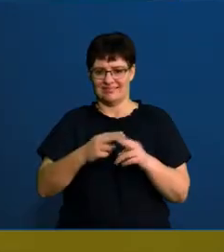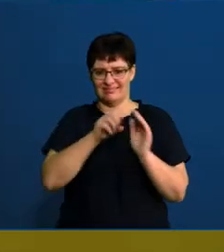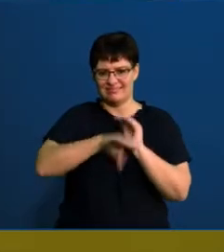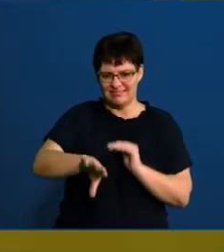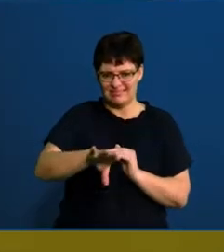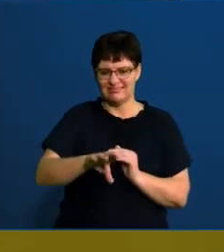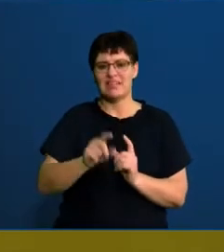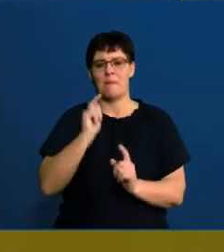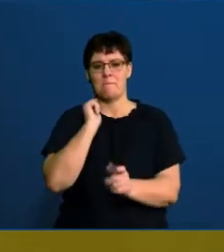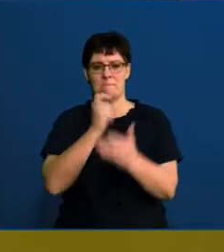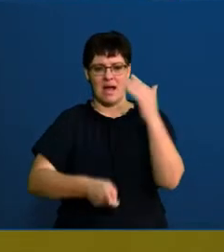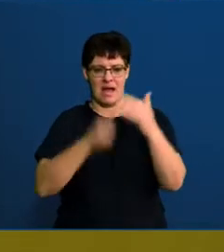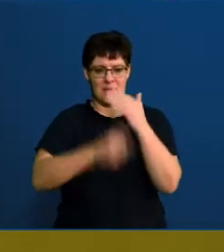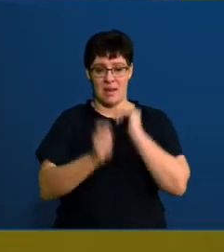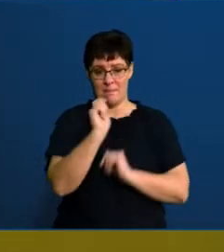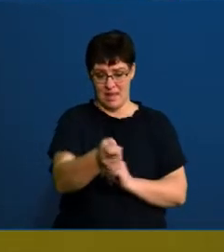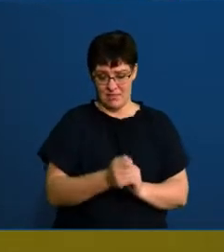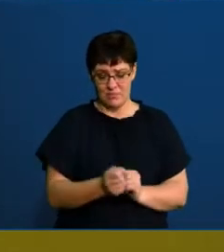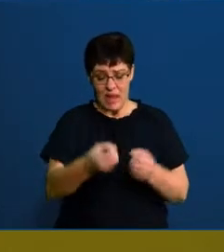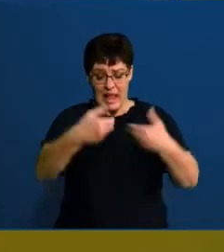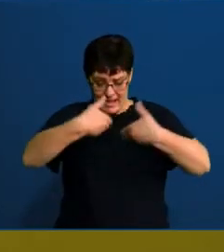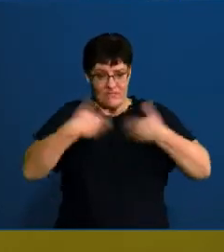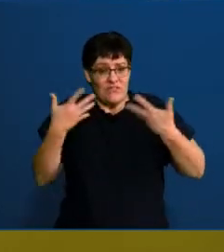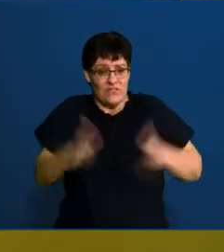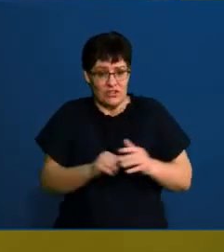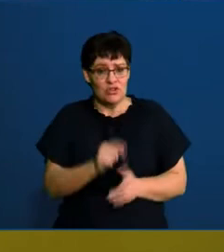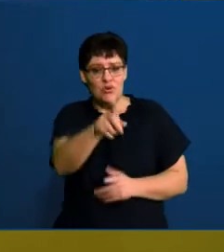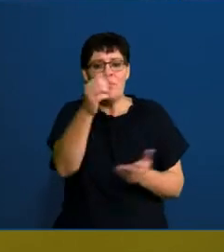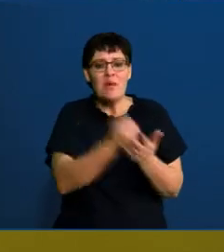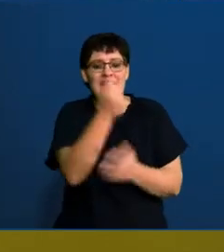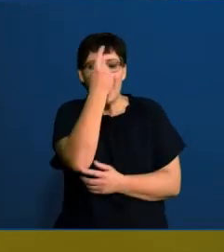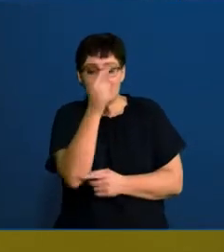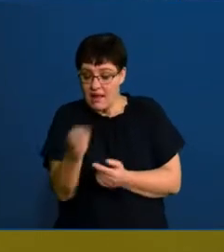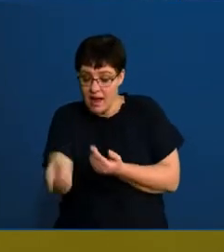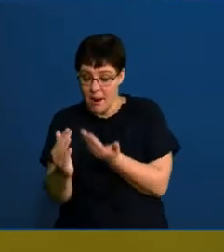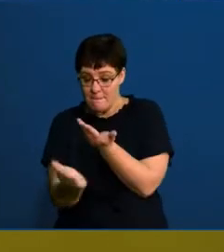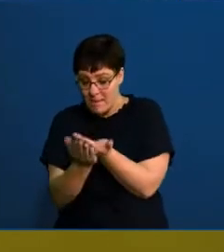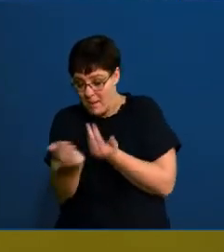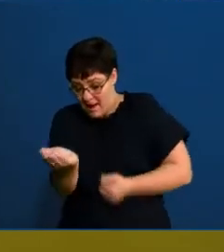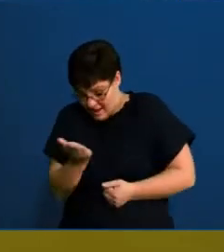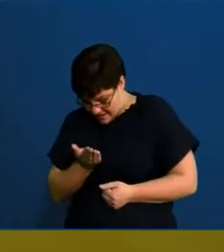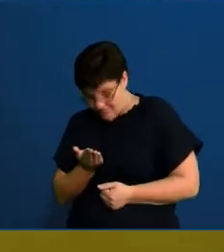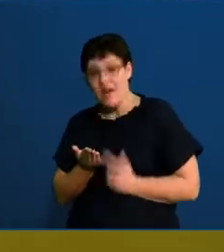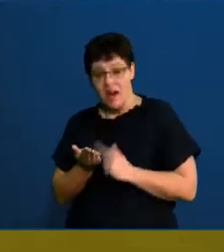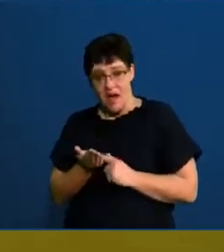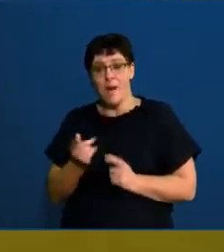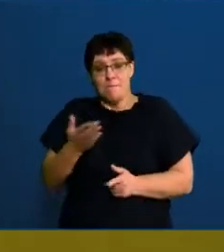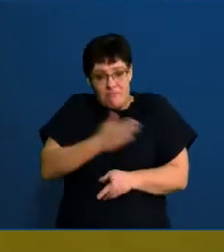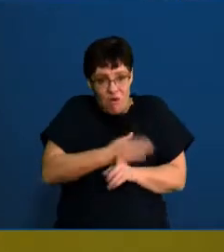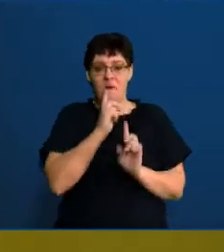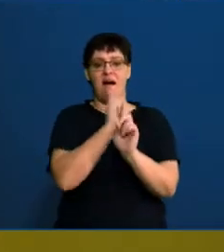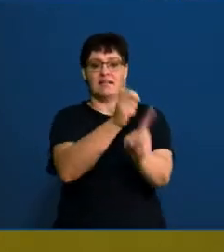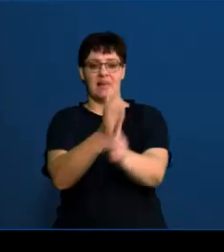what they're giving you. It's really important to understand what you've been given before you actually go and just answer the